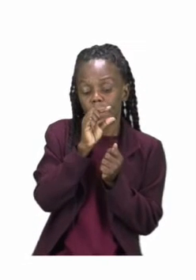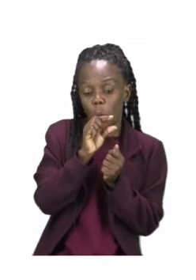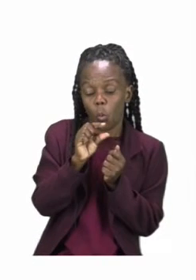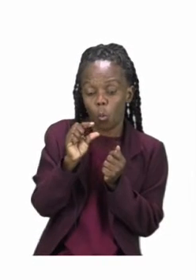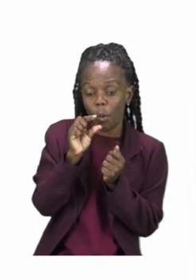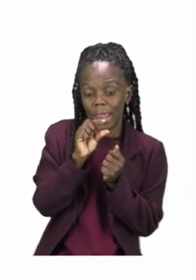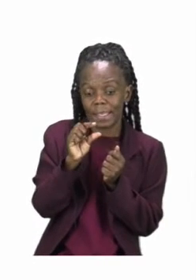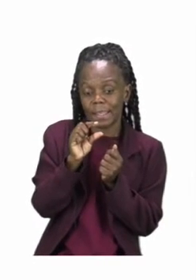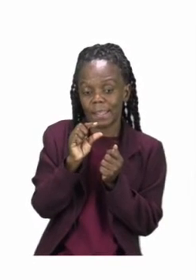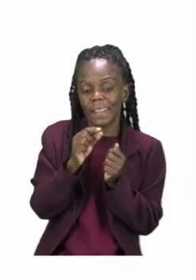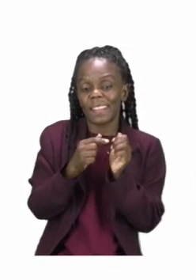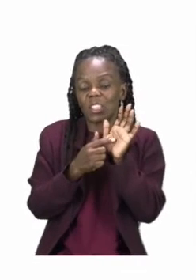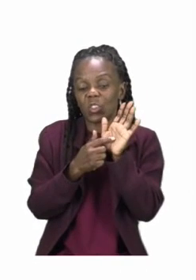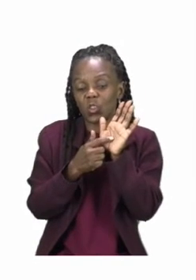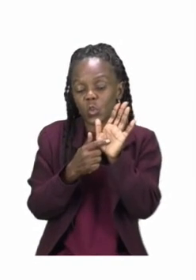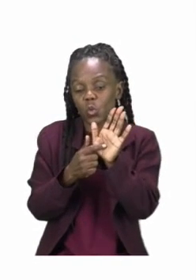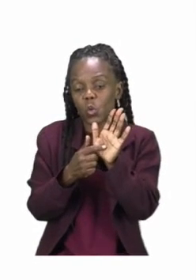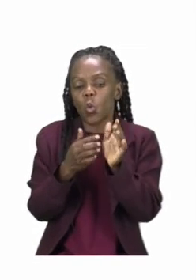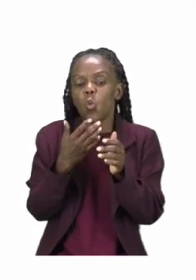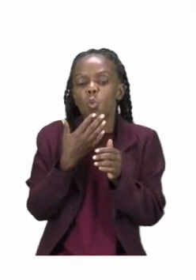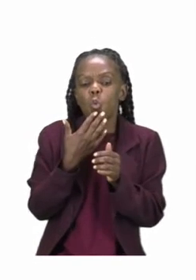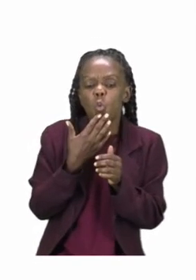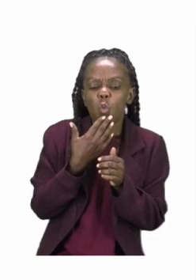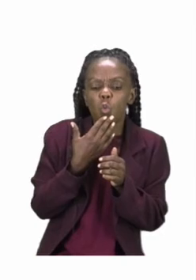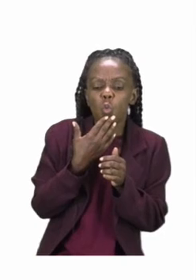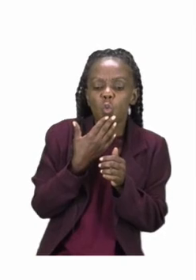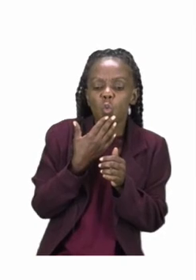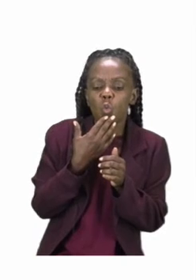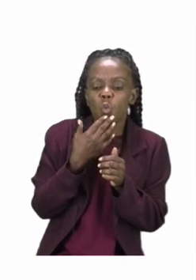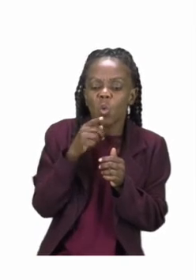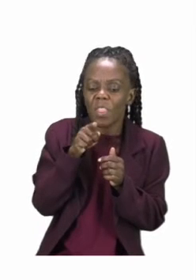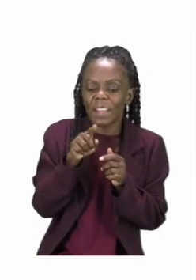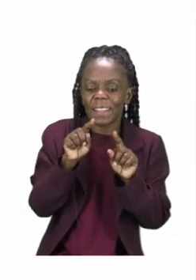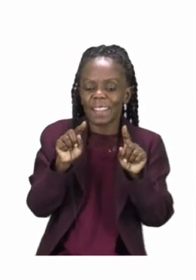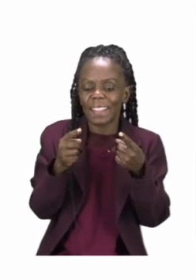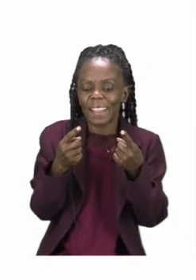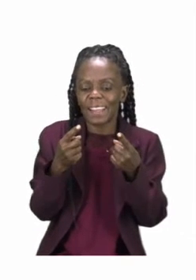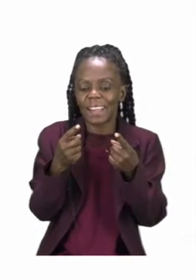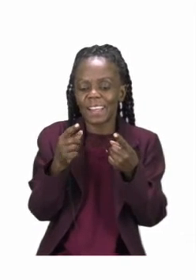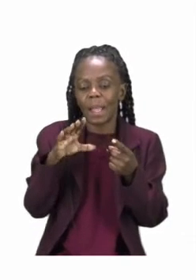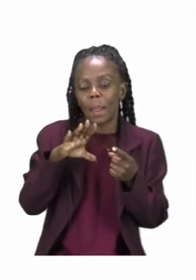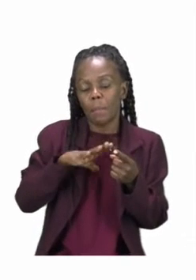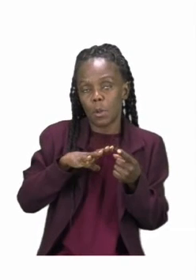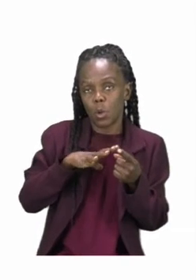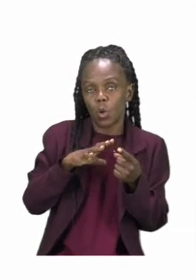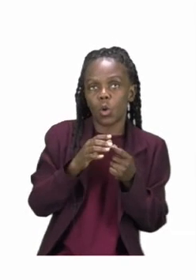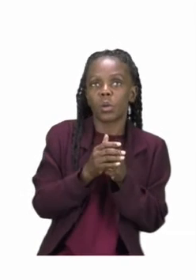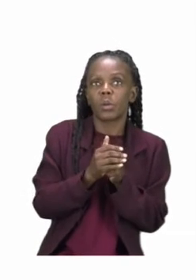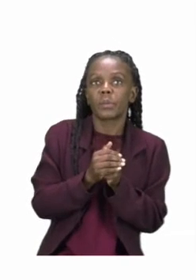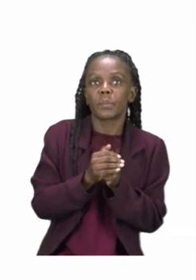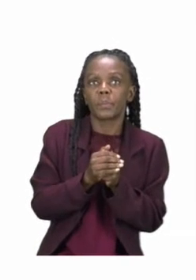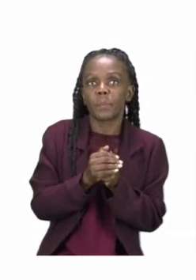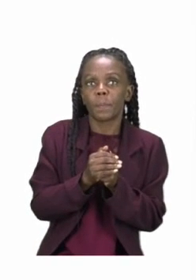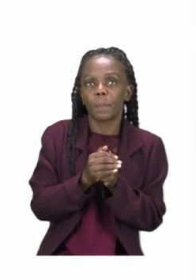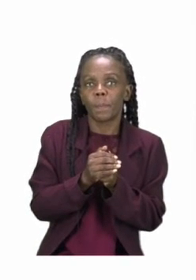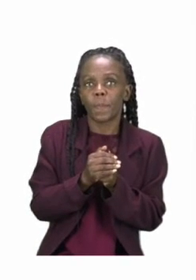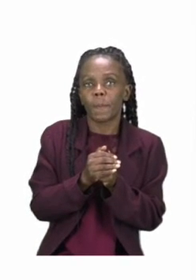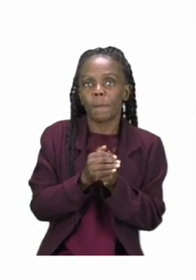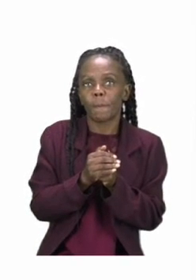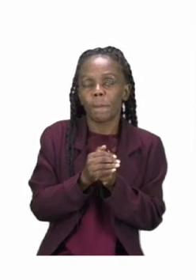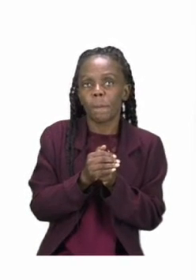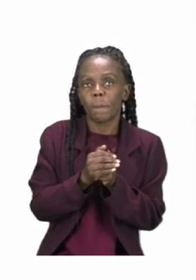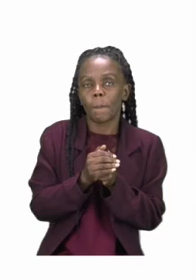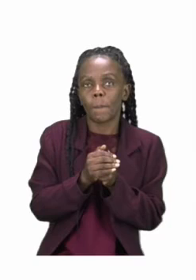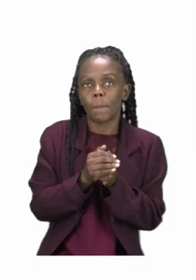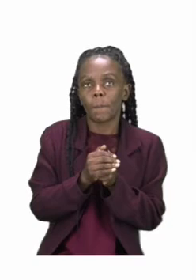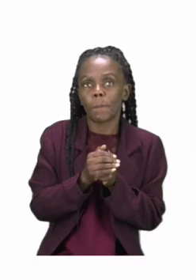owns what. It shows ownership. So we are going to read the sentences and then we are